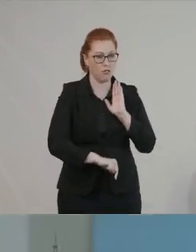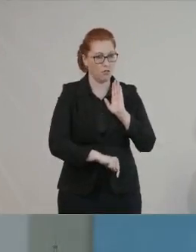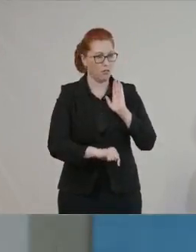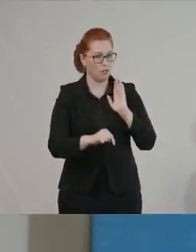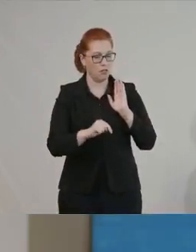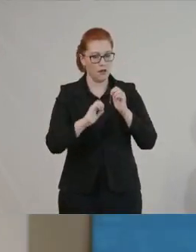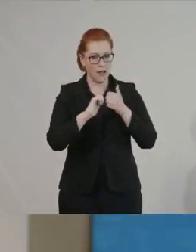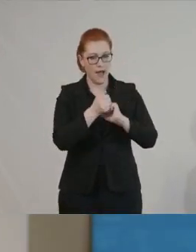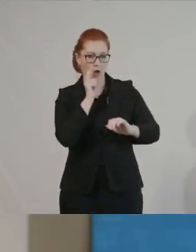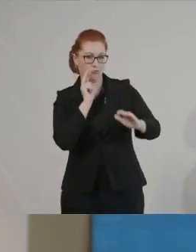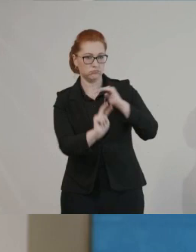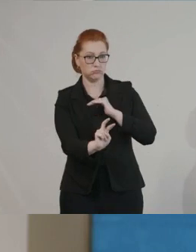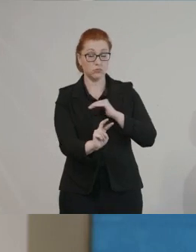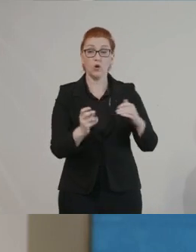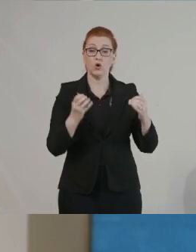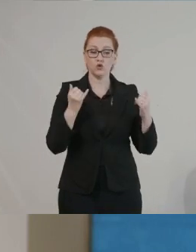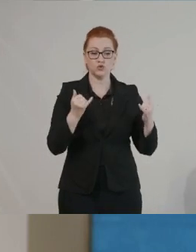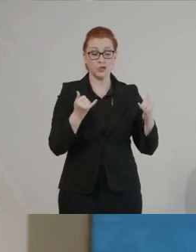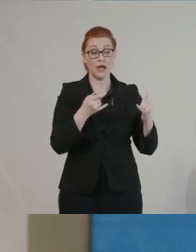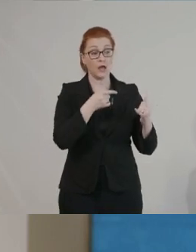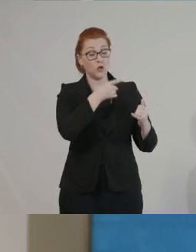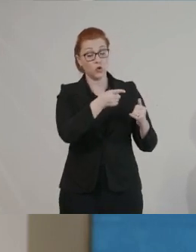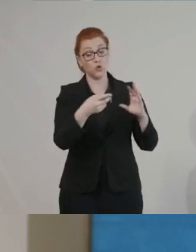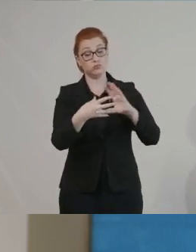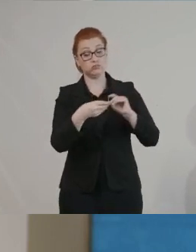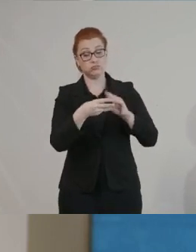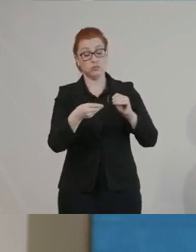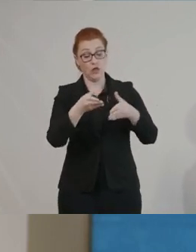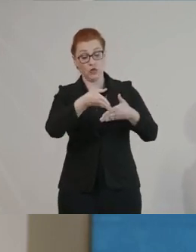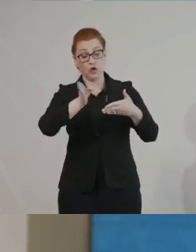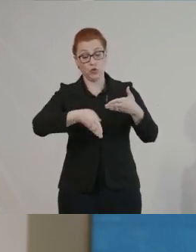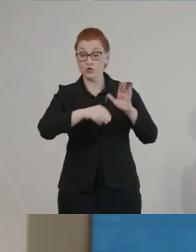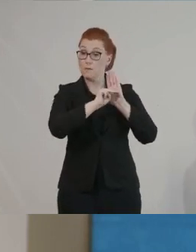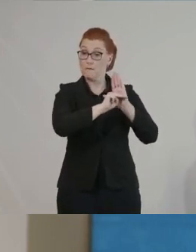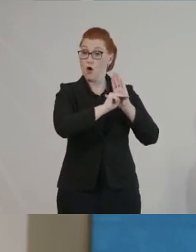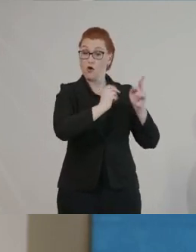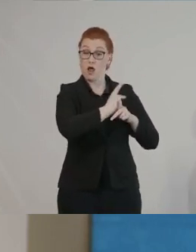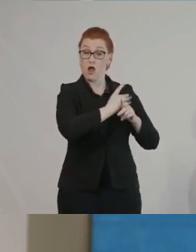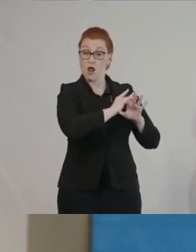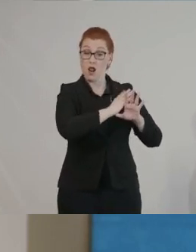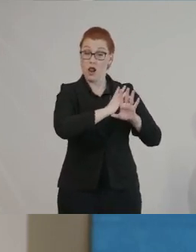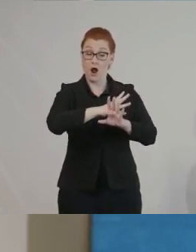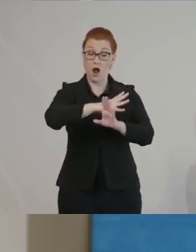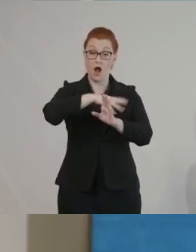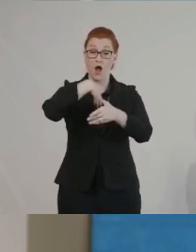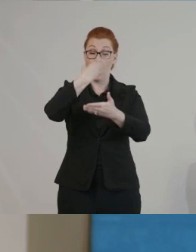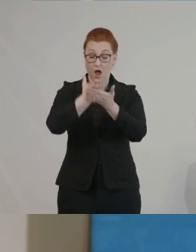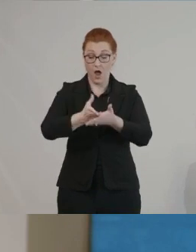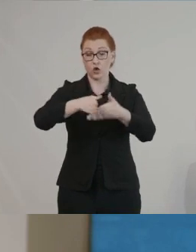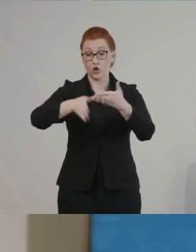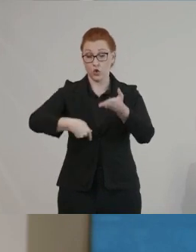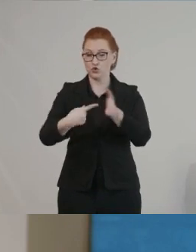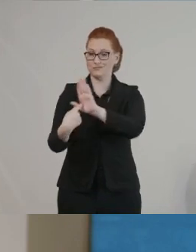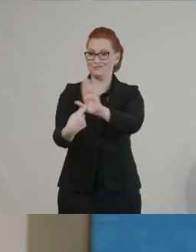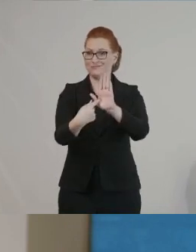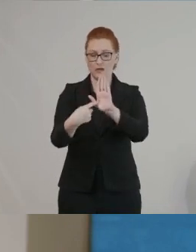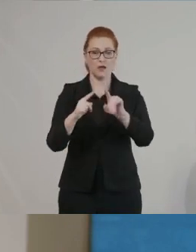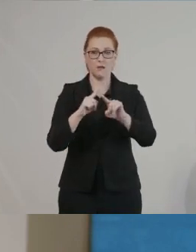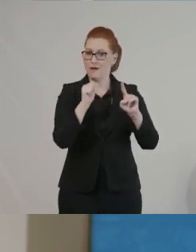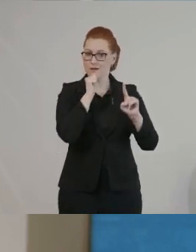Today you're sharing the conclusions of some of these models, but not the inputs or methodology or the entirety of the